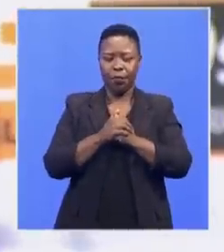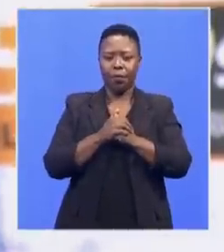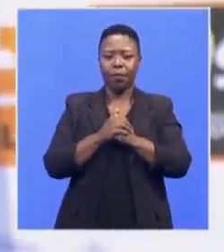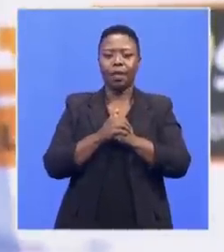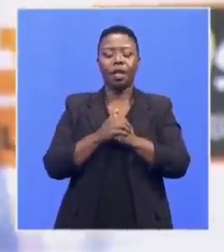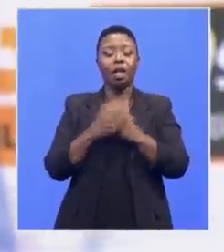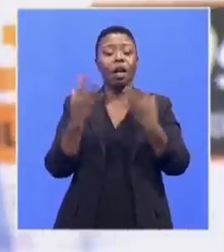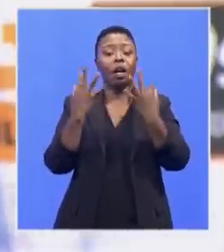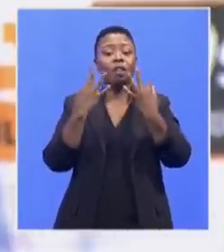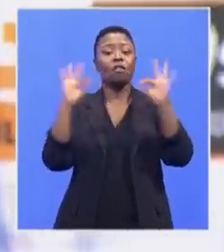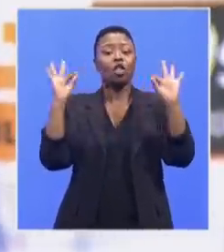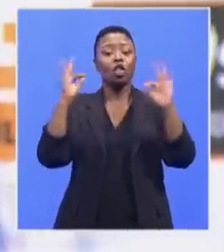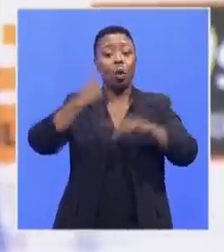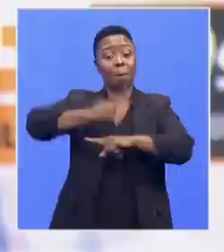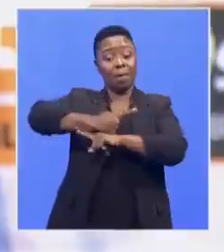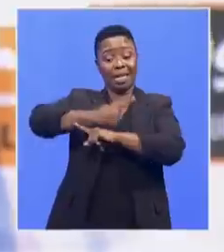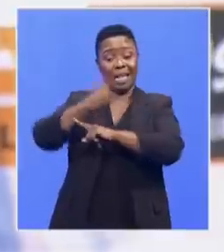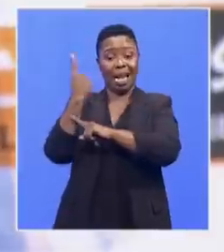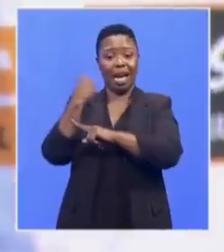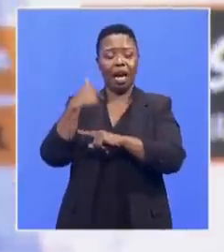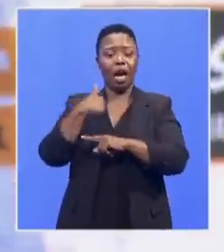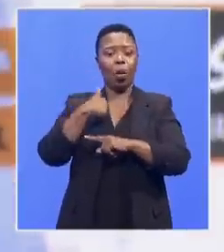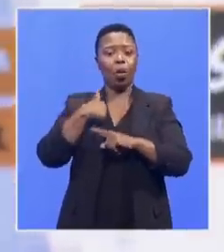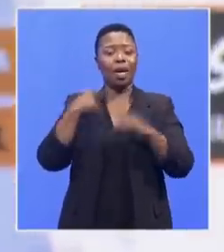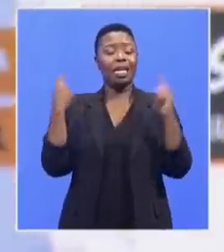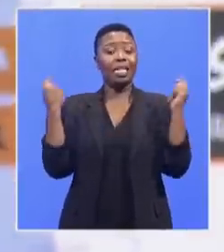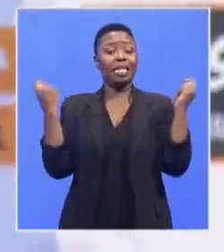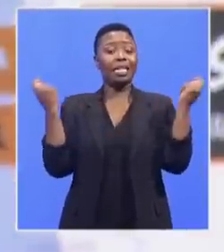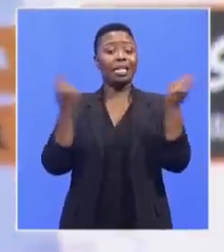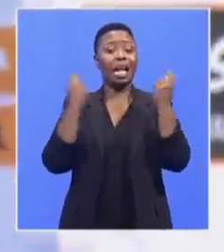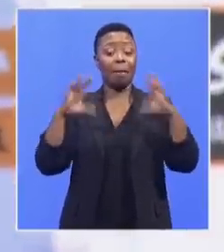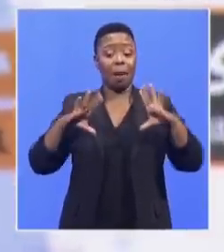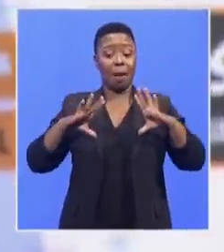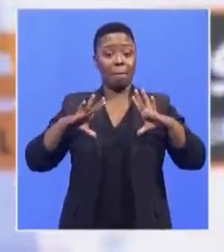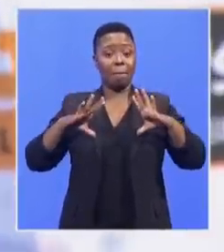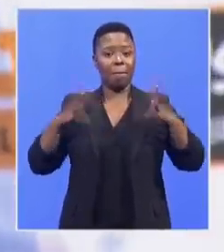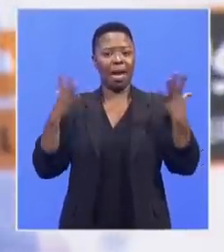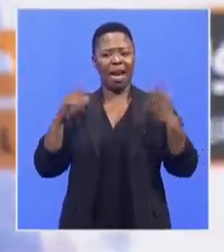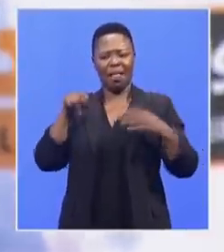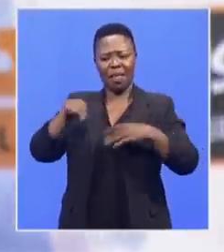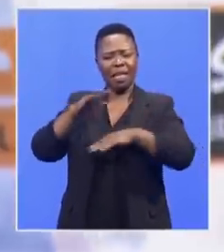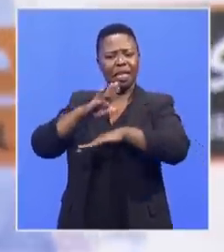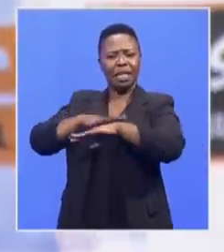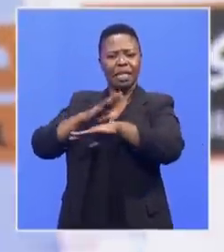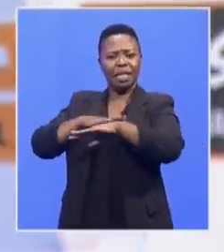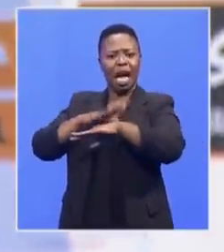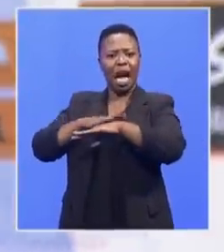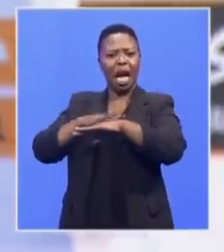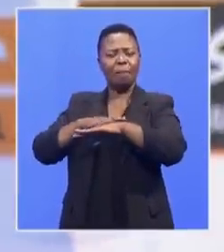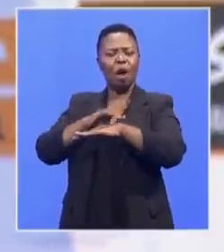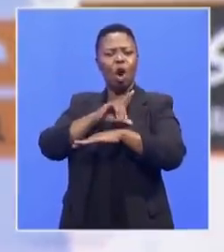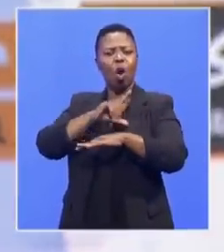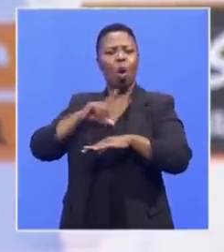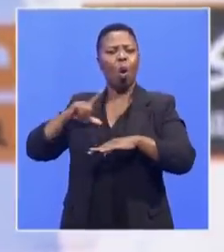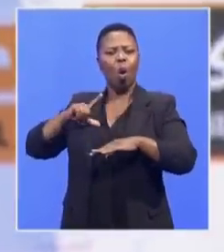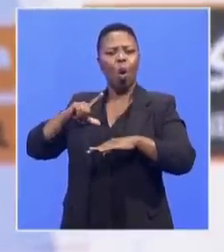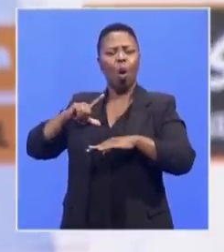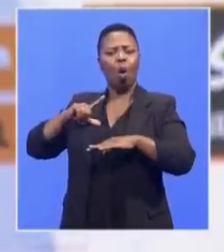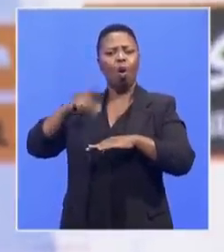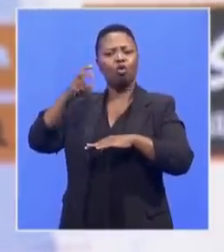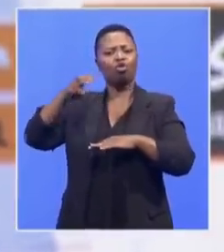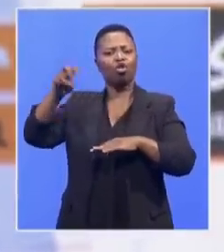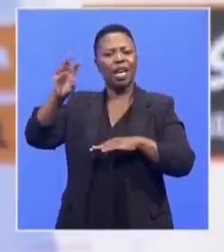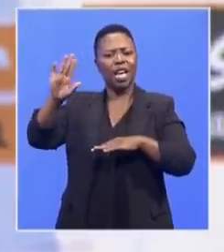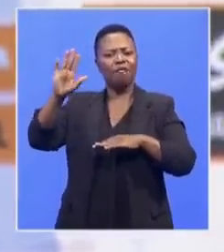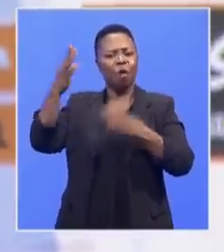we celebrate this defining moment of our nation's long journey to freedom,